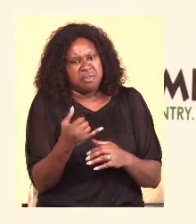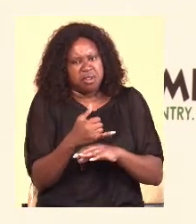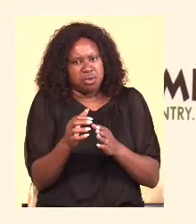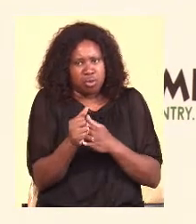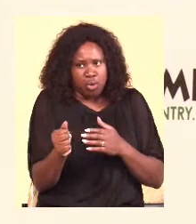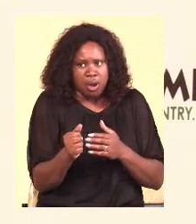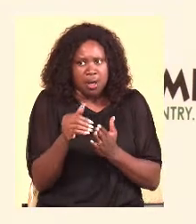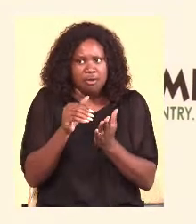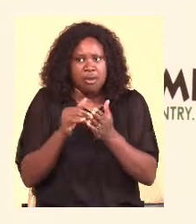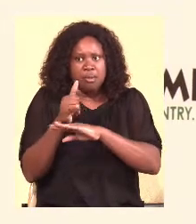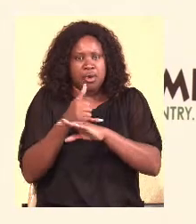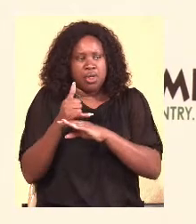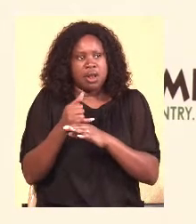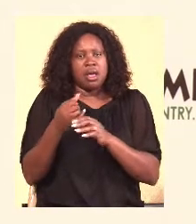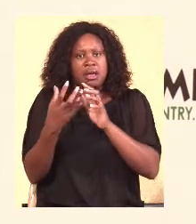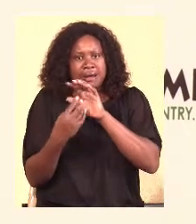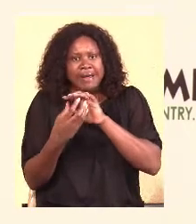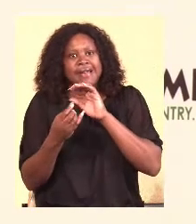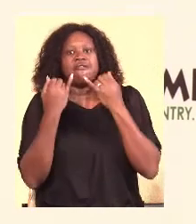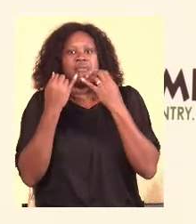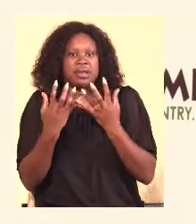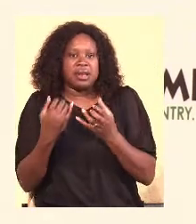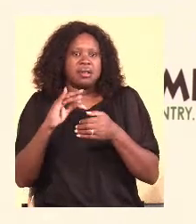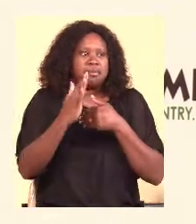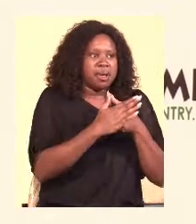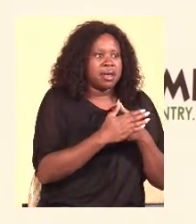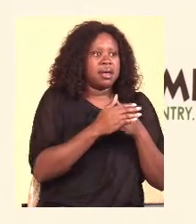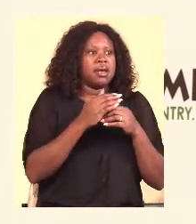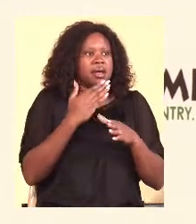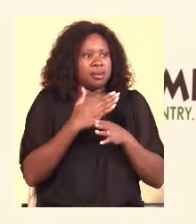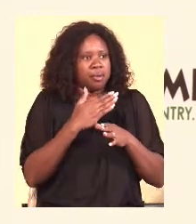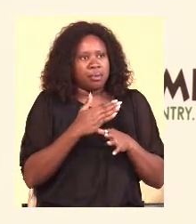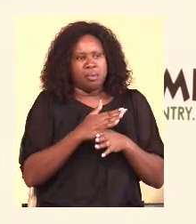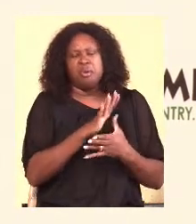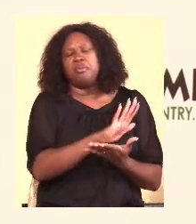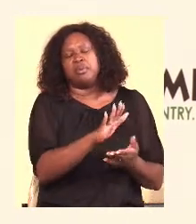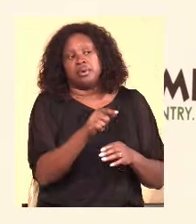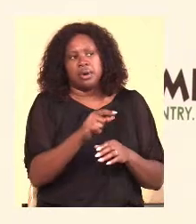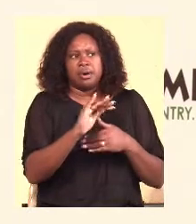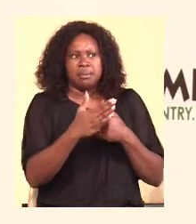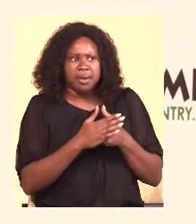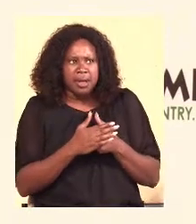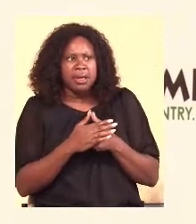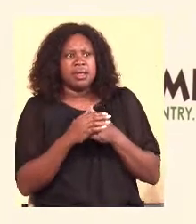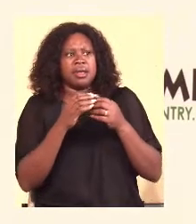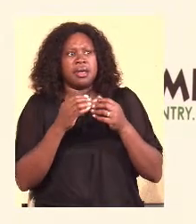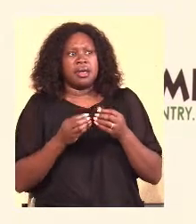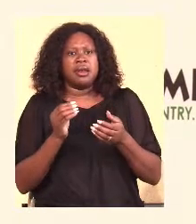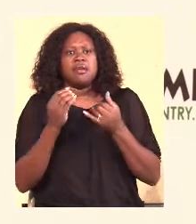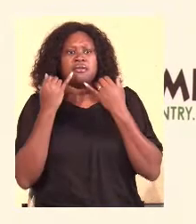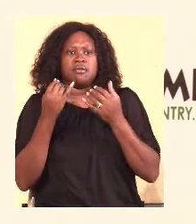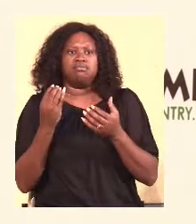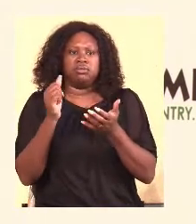there's network, download the information they need, they go back and work remotely, and then come back and upload